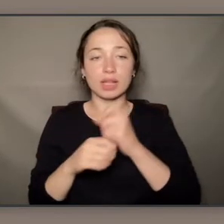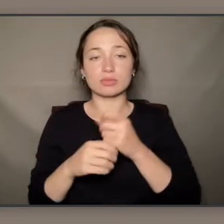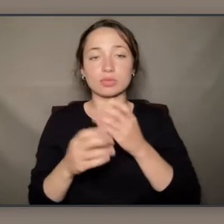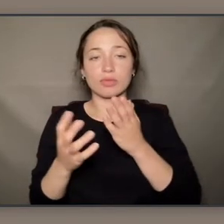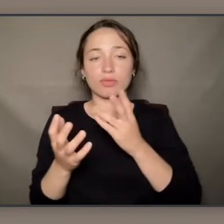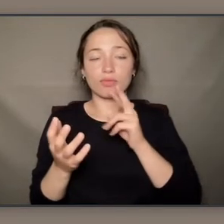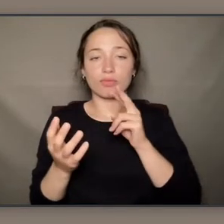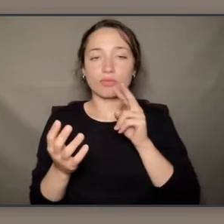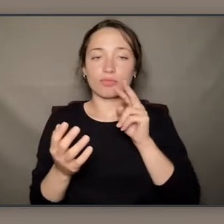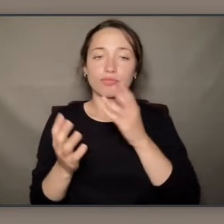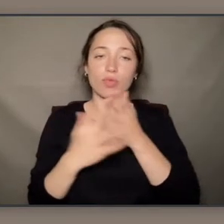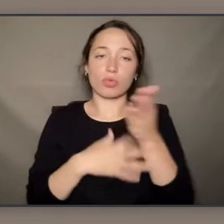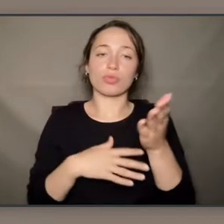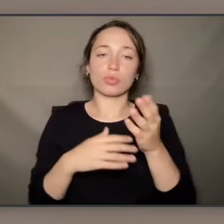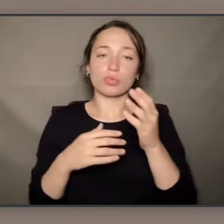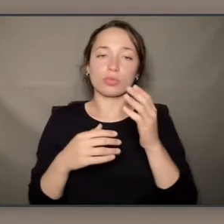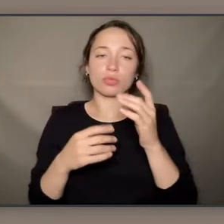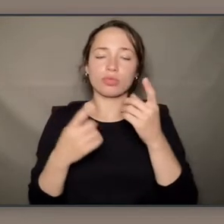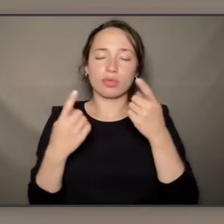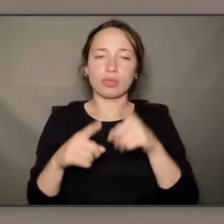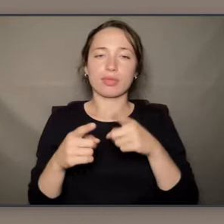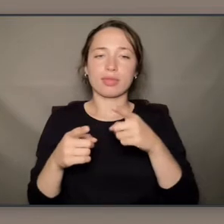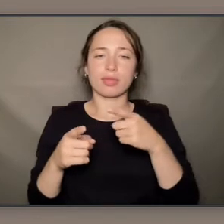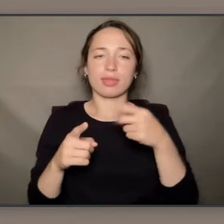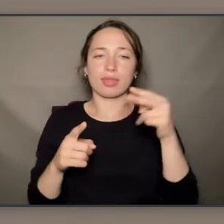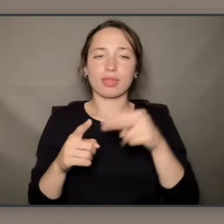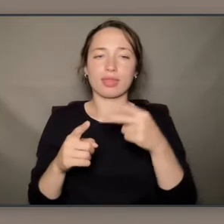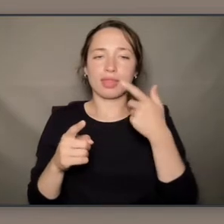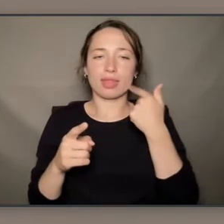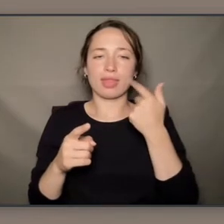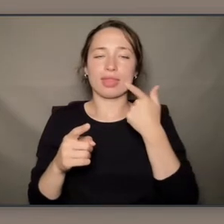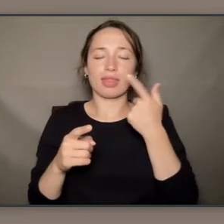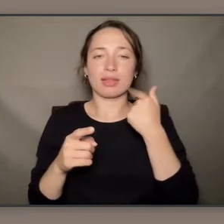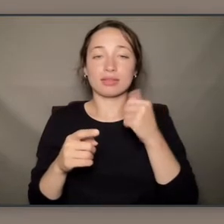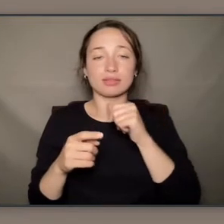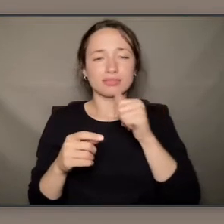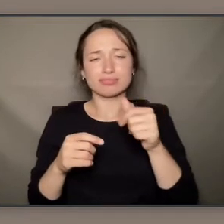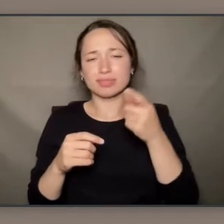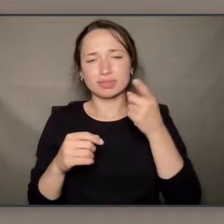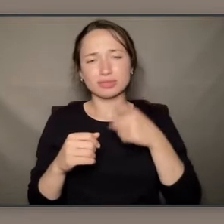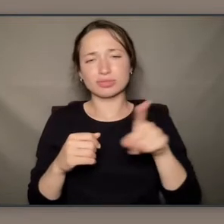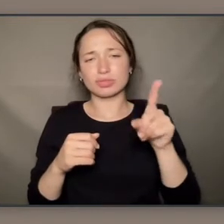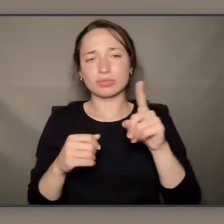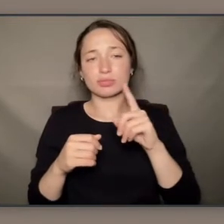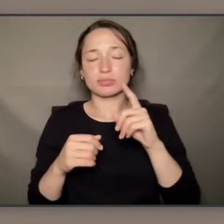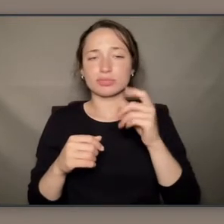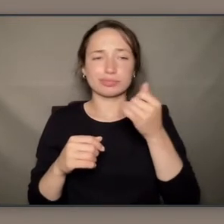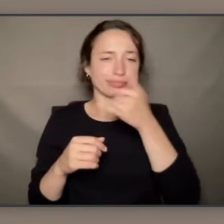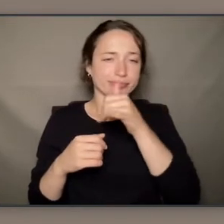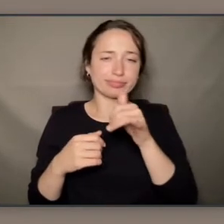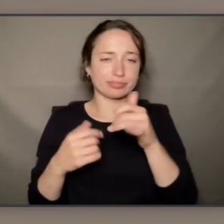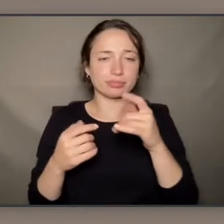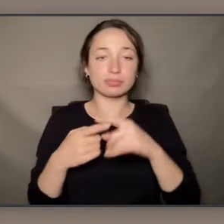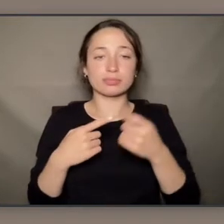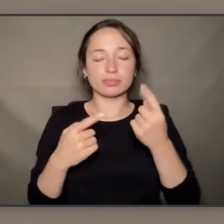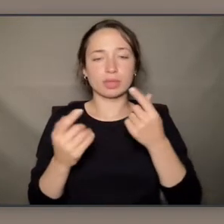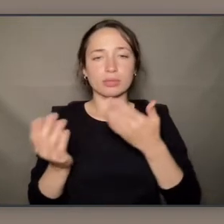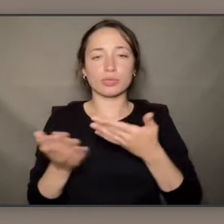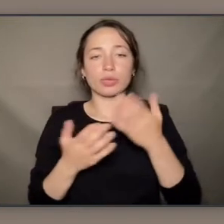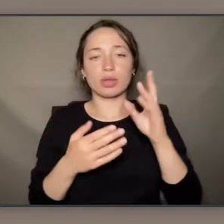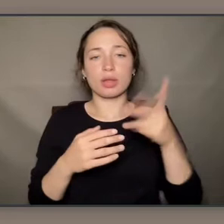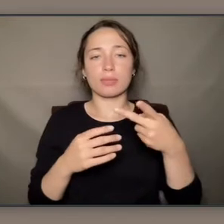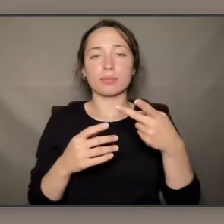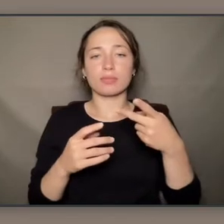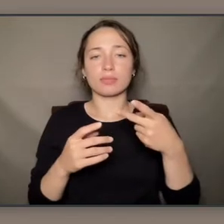the actual follow through wound up being laughable. It wasn't even an insult because it was so silly, right?